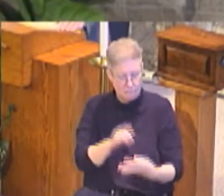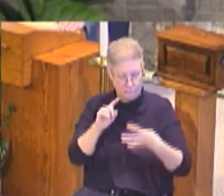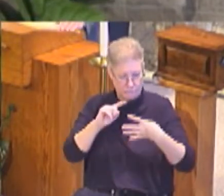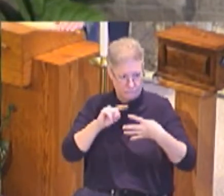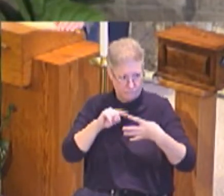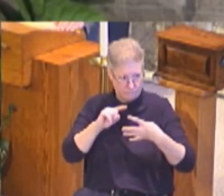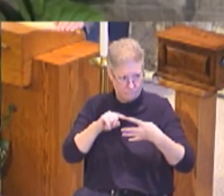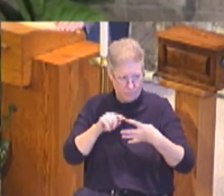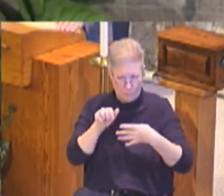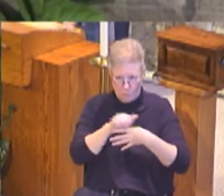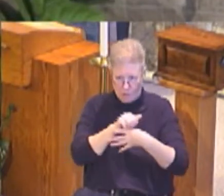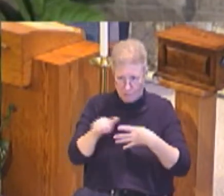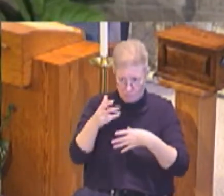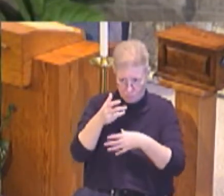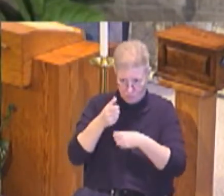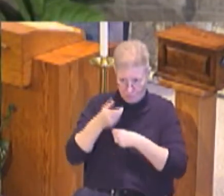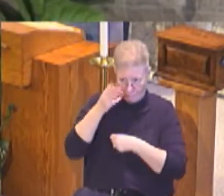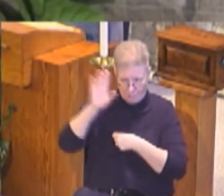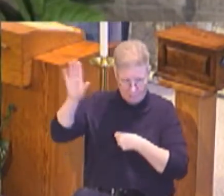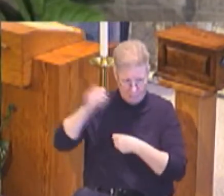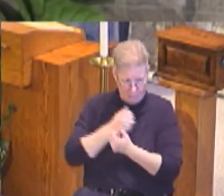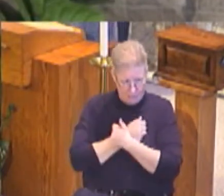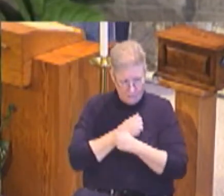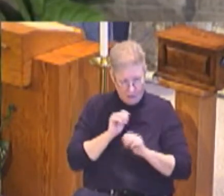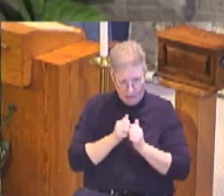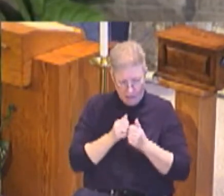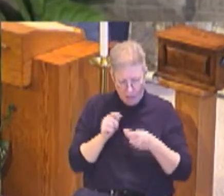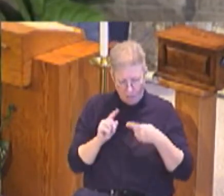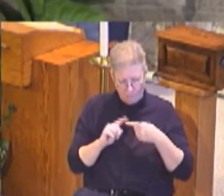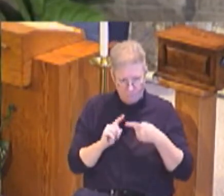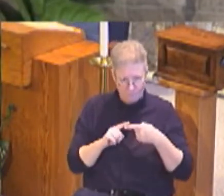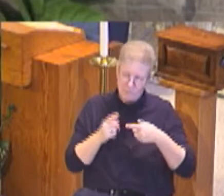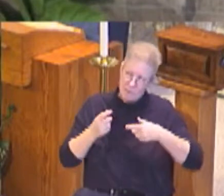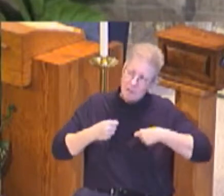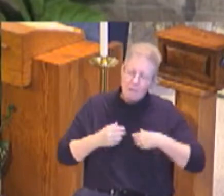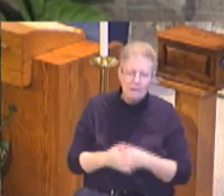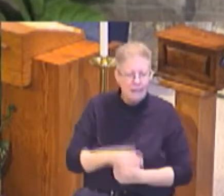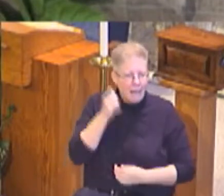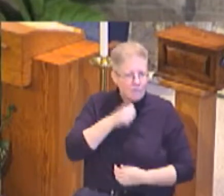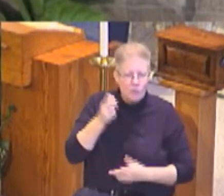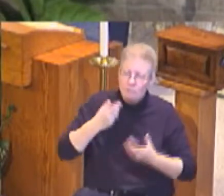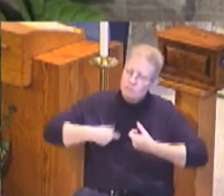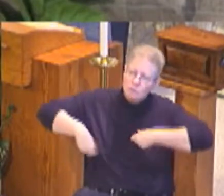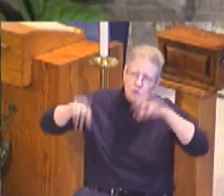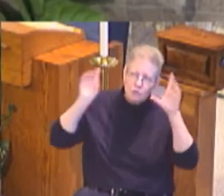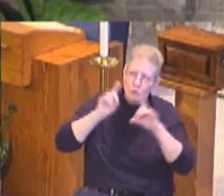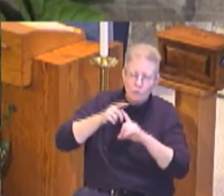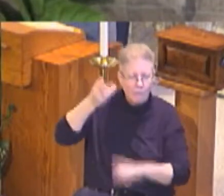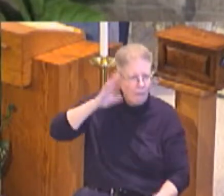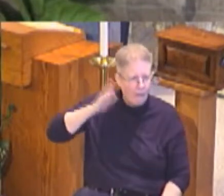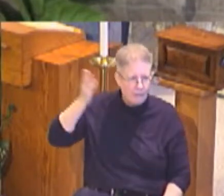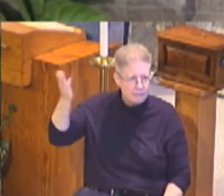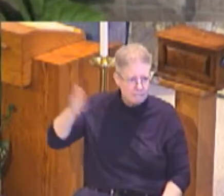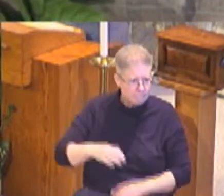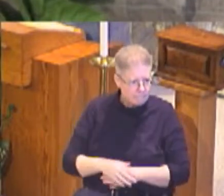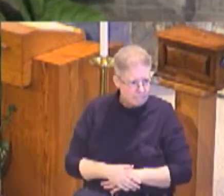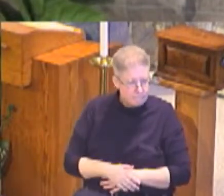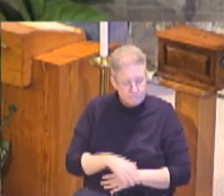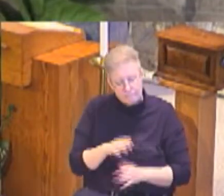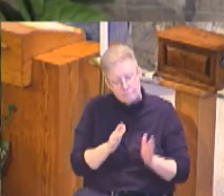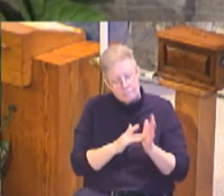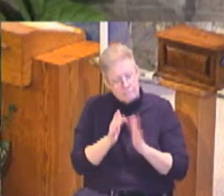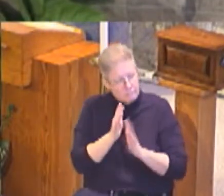love is that we can practice surrendering to God every day. In Matthew